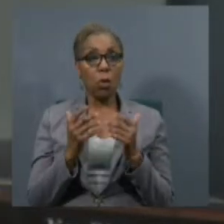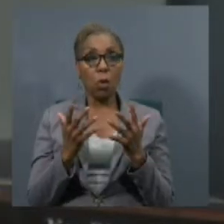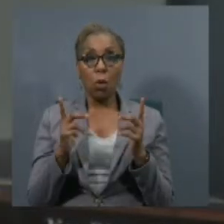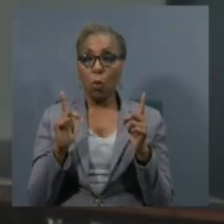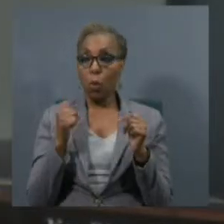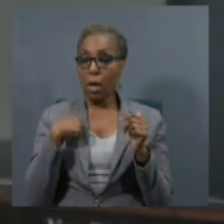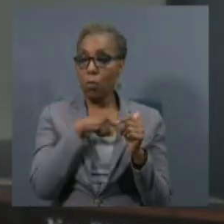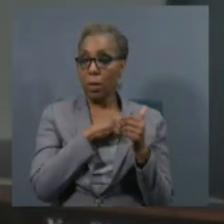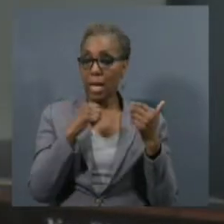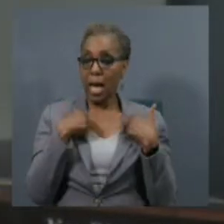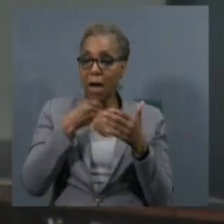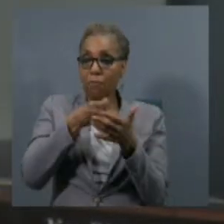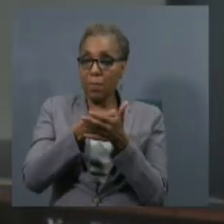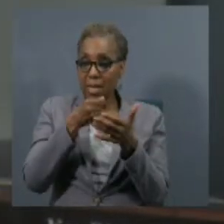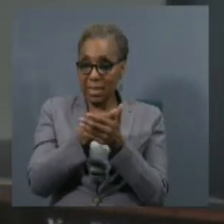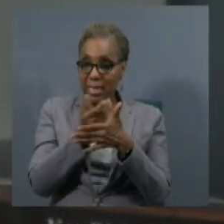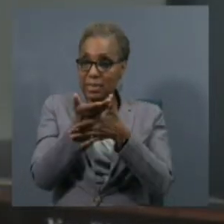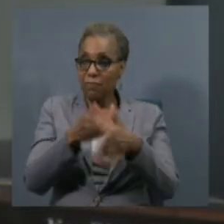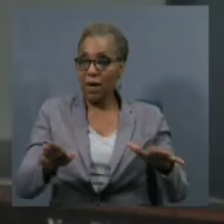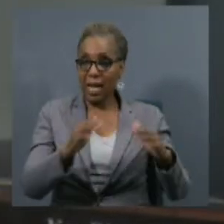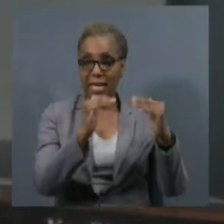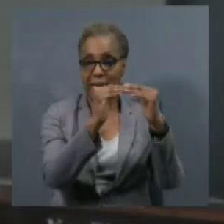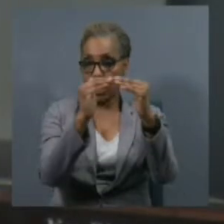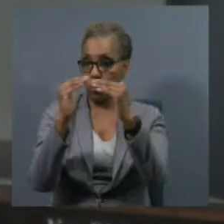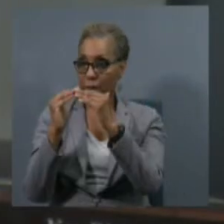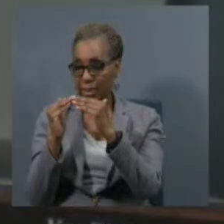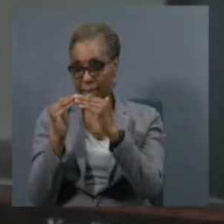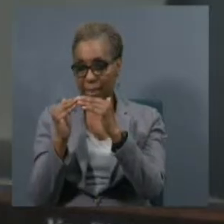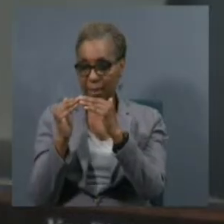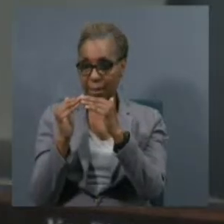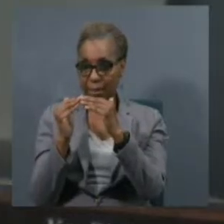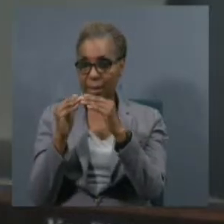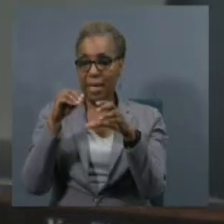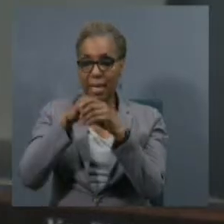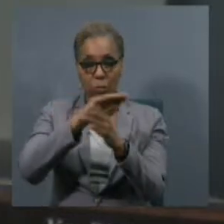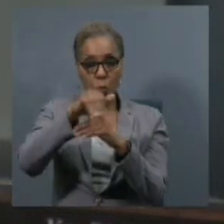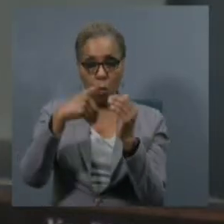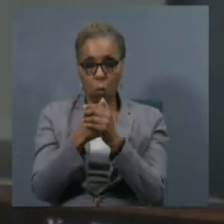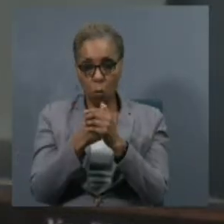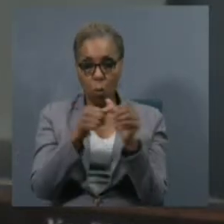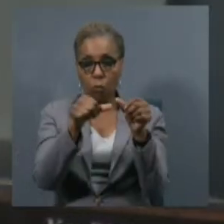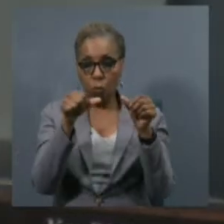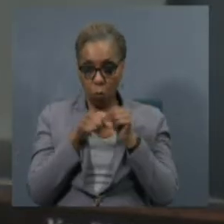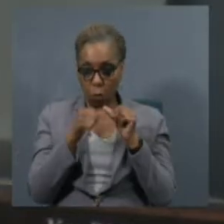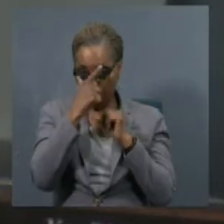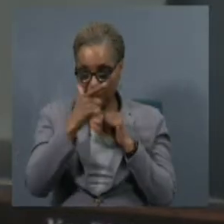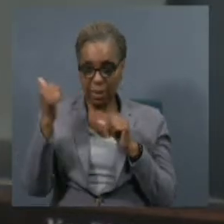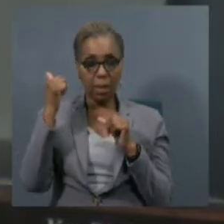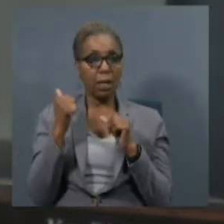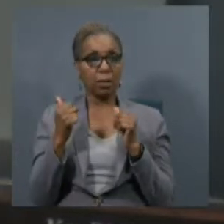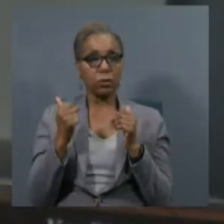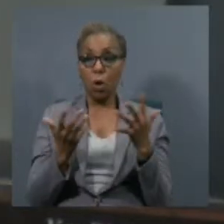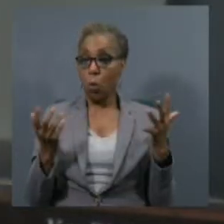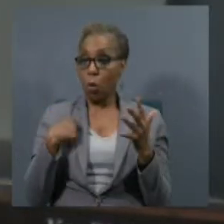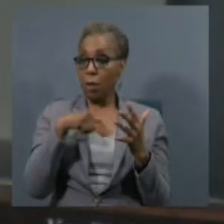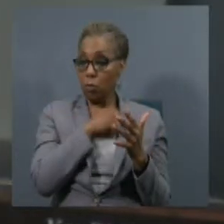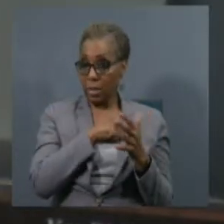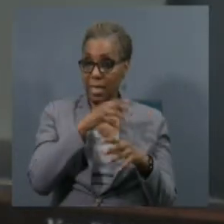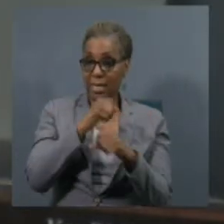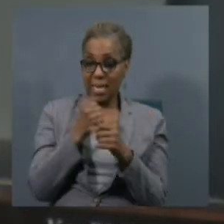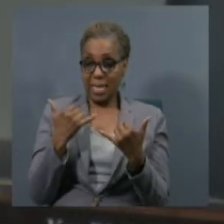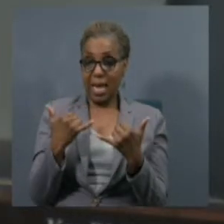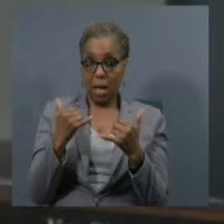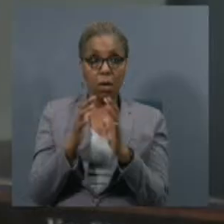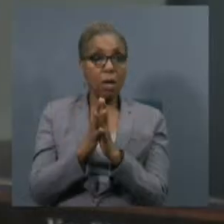over, that it's divided equally among all the wards and everything, because what we're going to get now